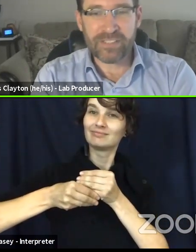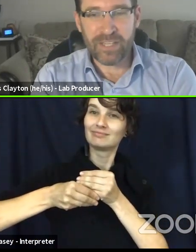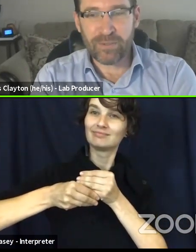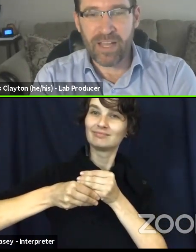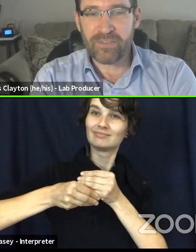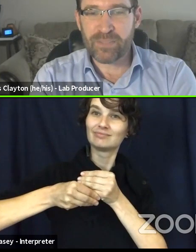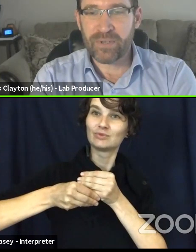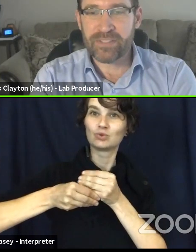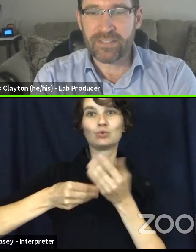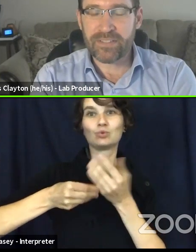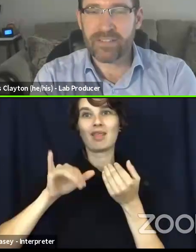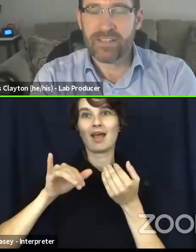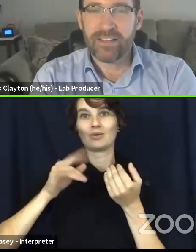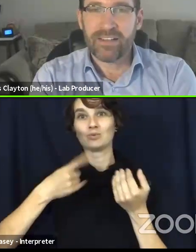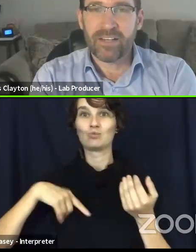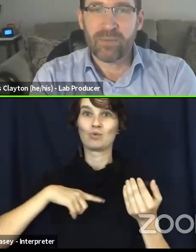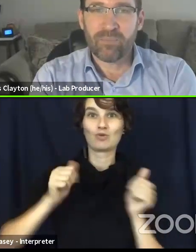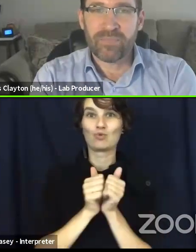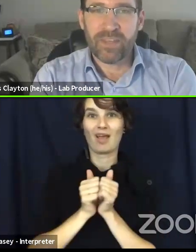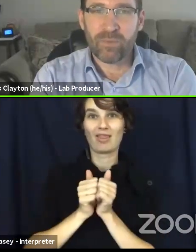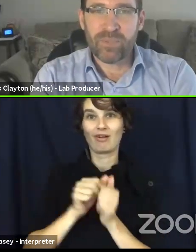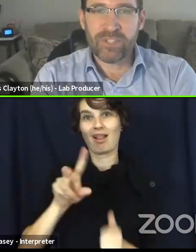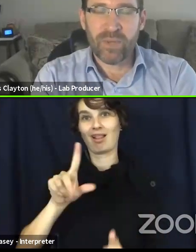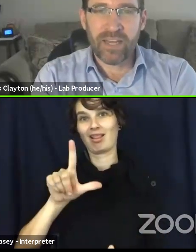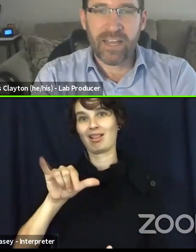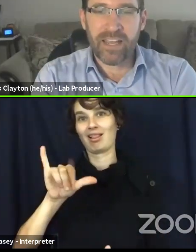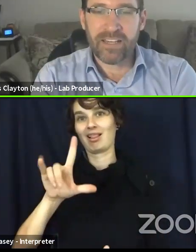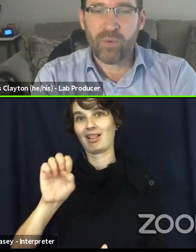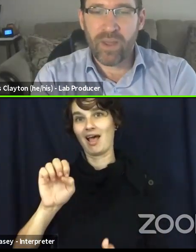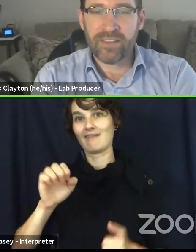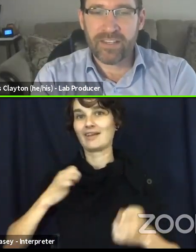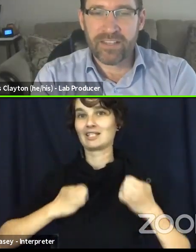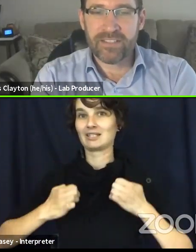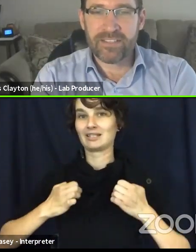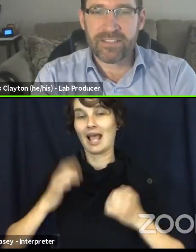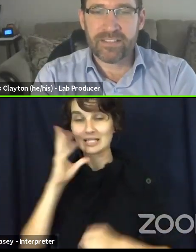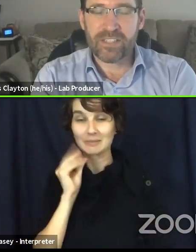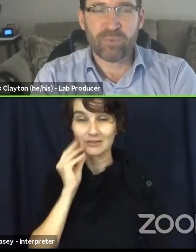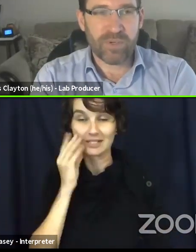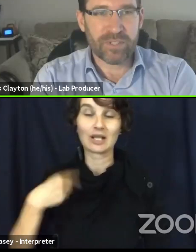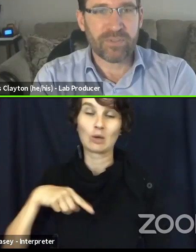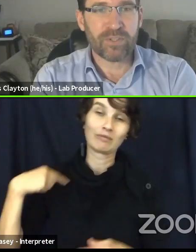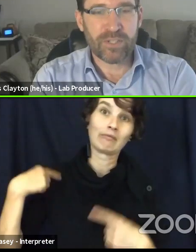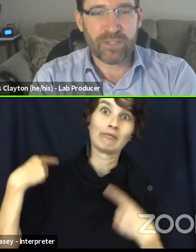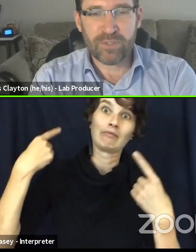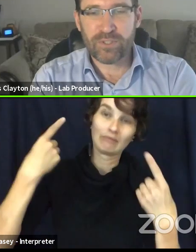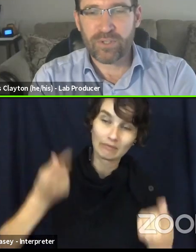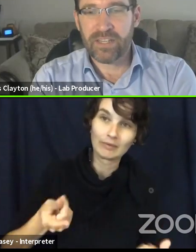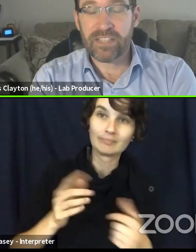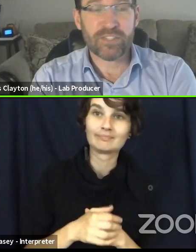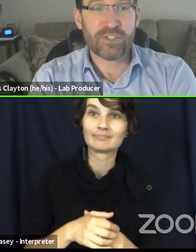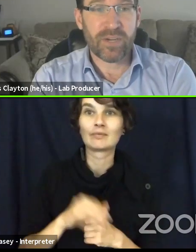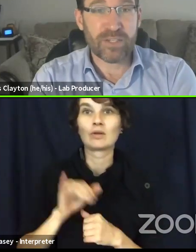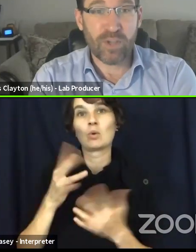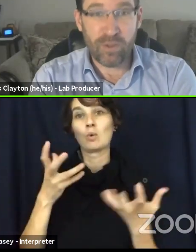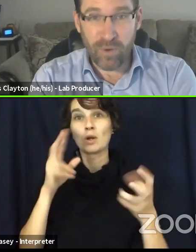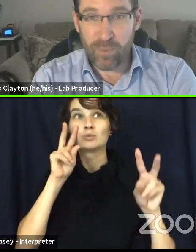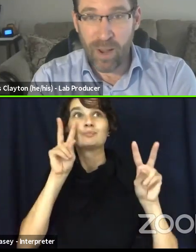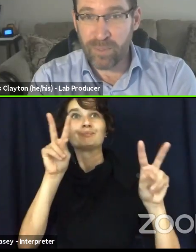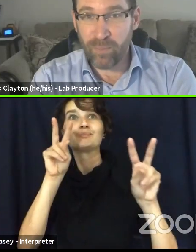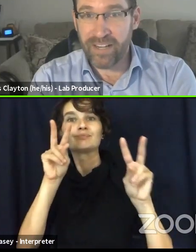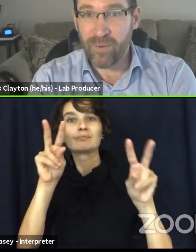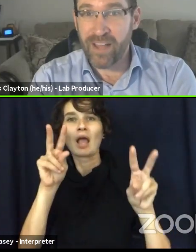we're all together live experiences that we've been doing, and in a way that is explorative and looking to the future and that isn't just trying to